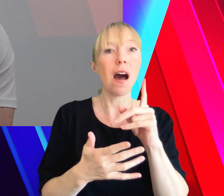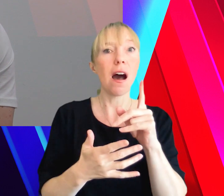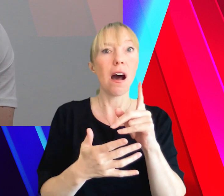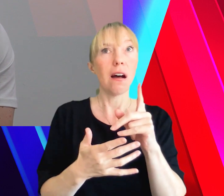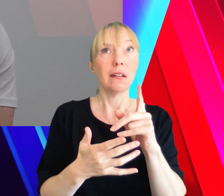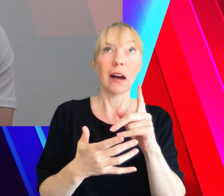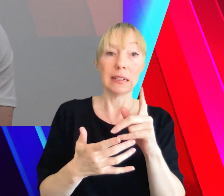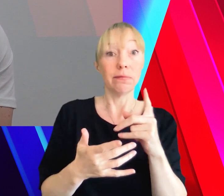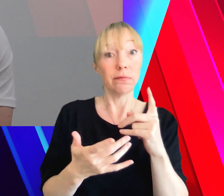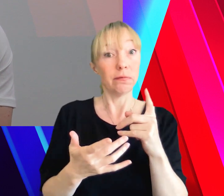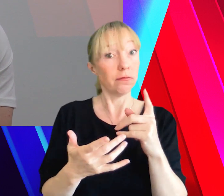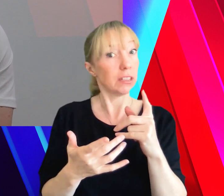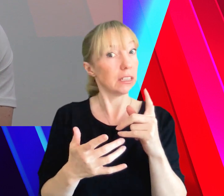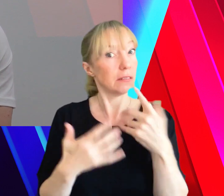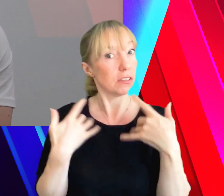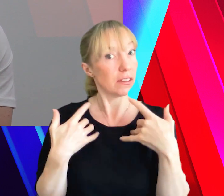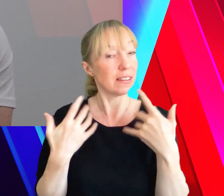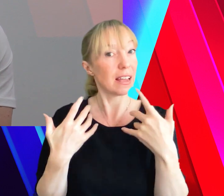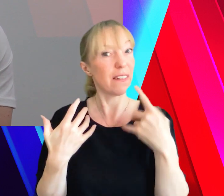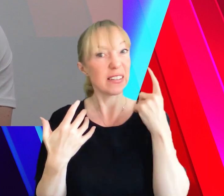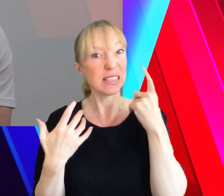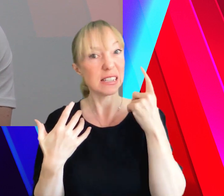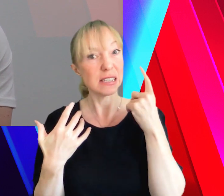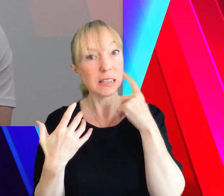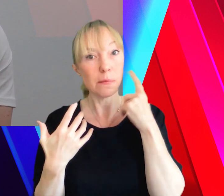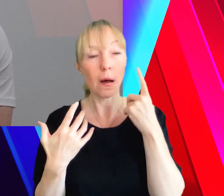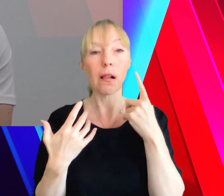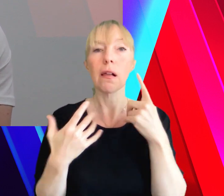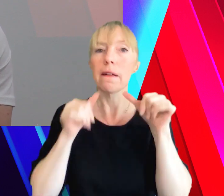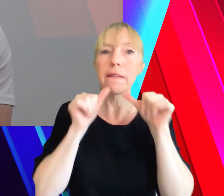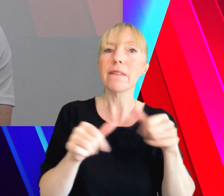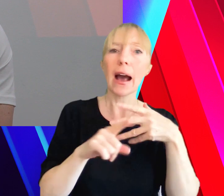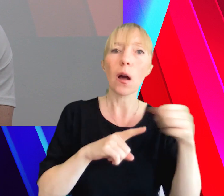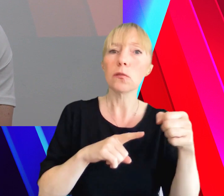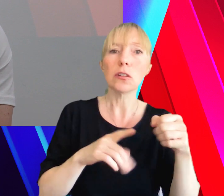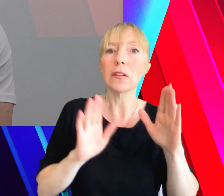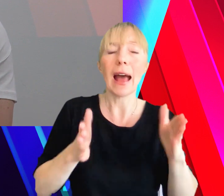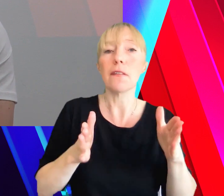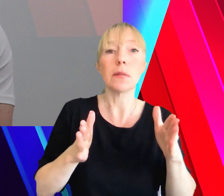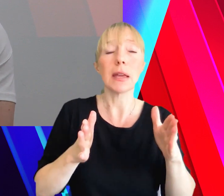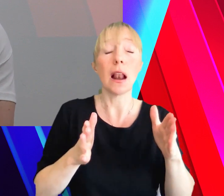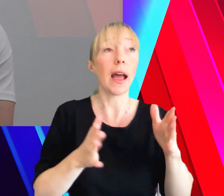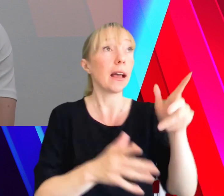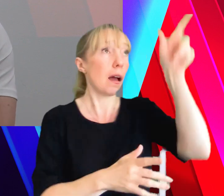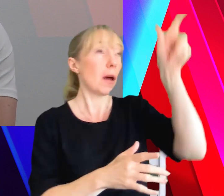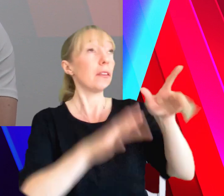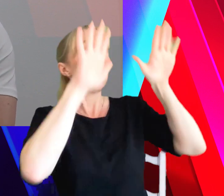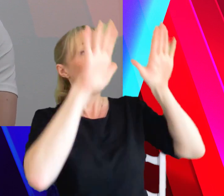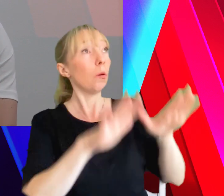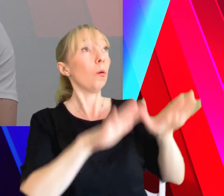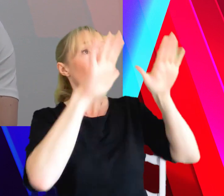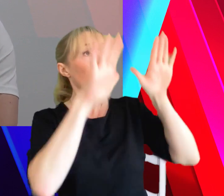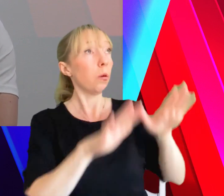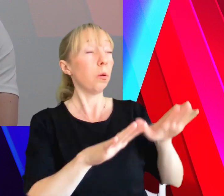really simple. They like say like 1,000 words in one way, and like fan edits don't, or fan culture doesn't have to come from this place of